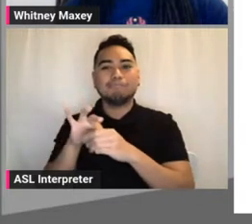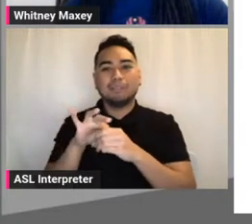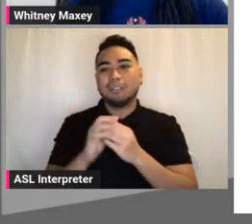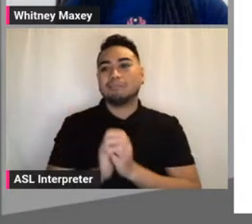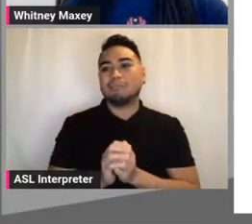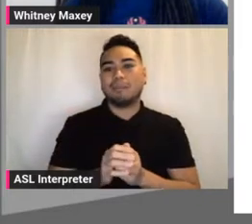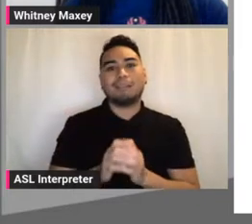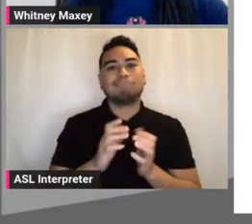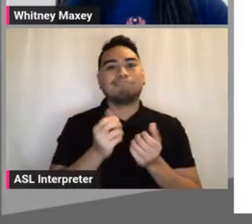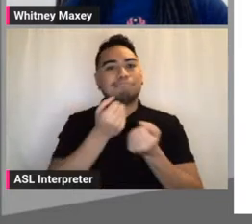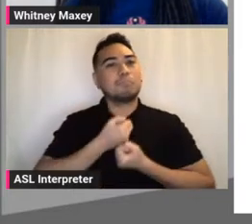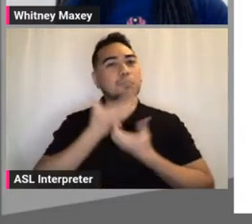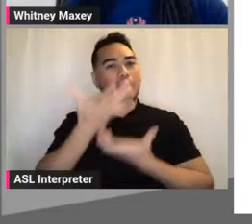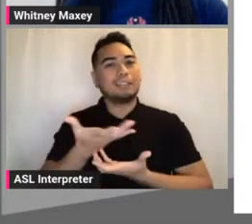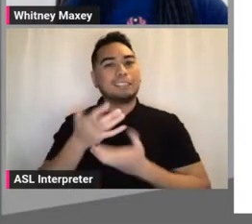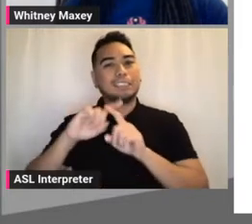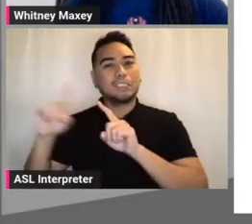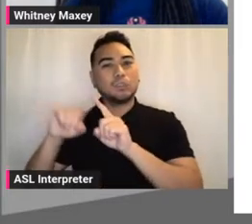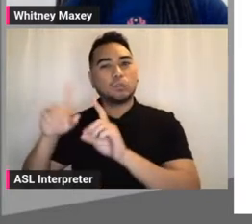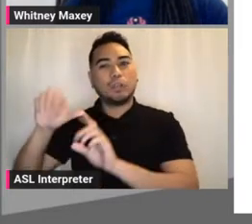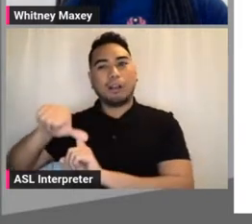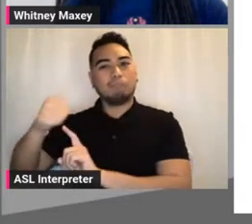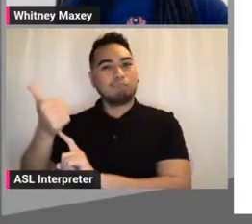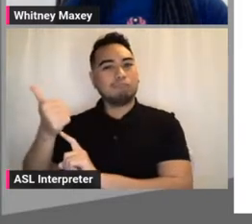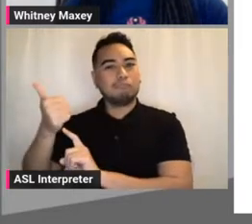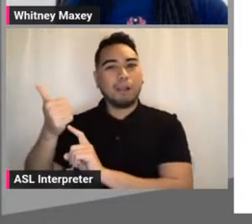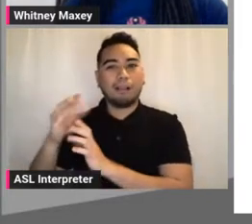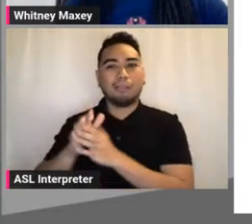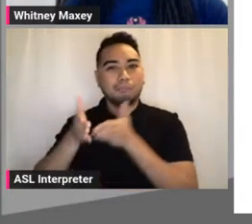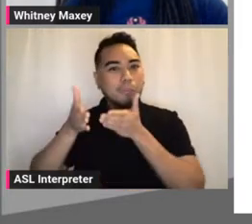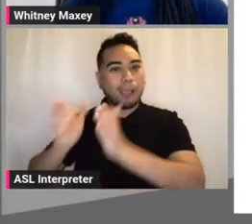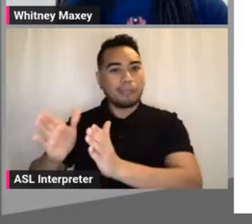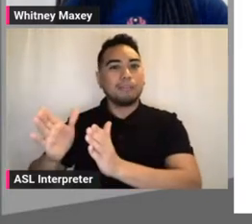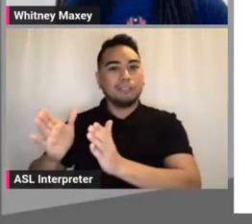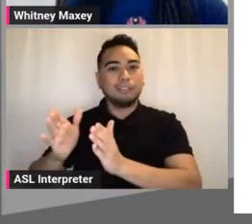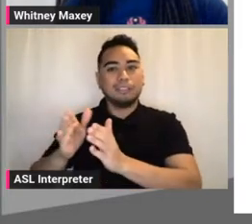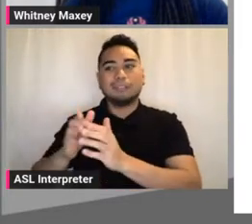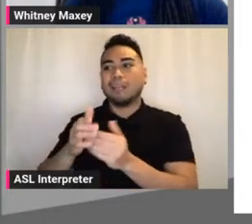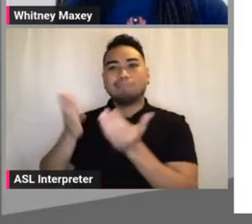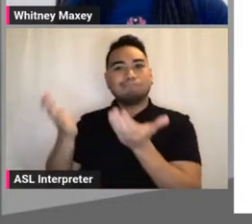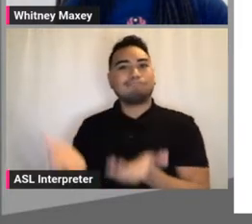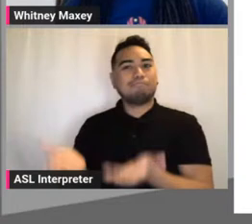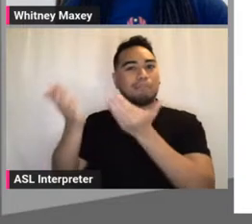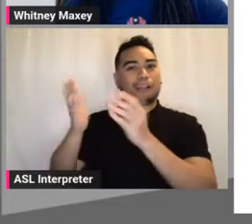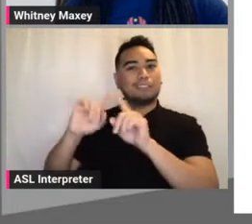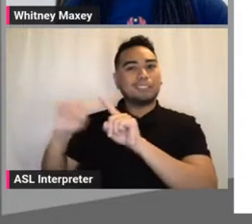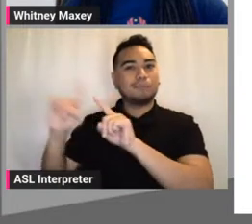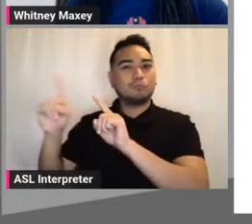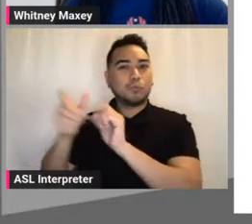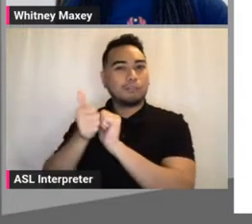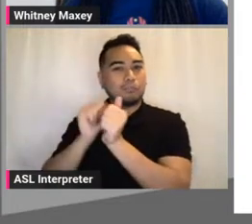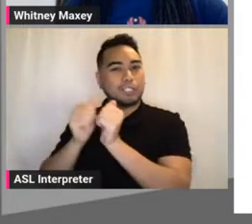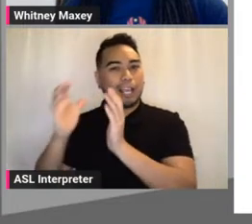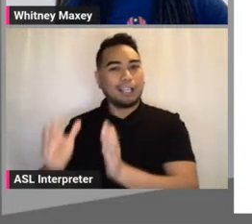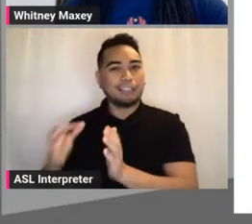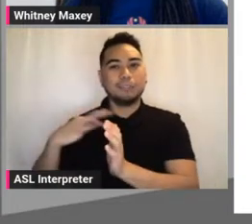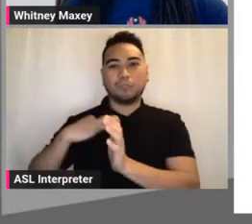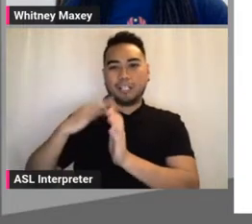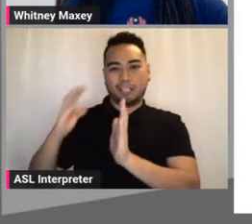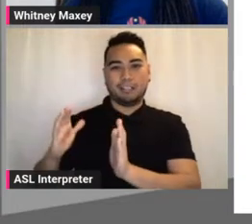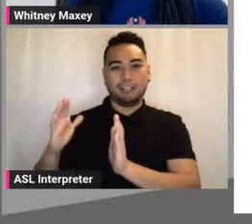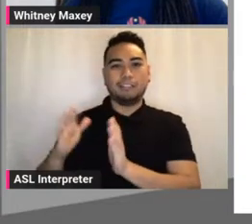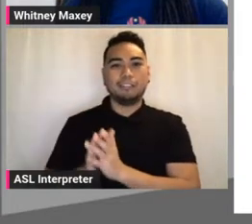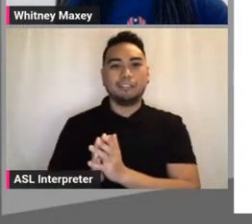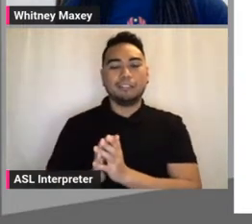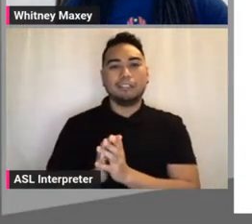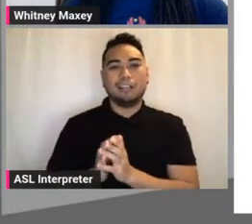alternative, lifting up alternative candidates, and translating our agendas into